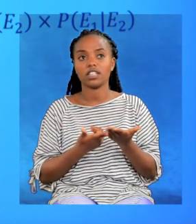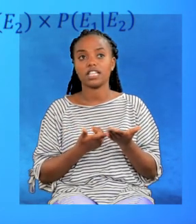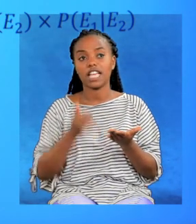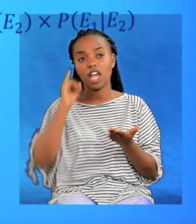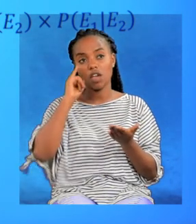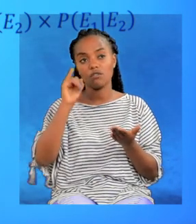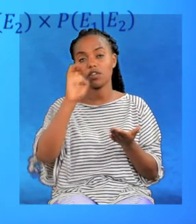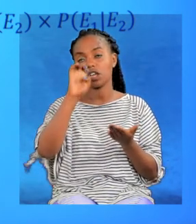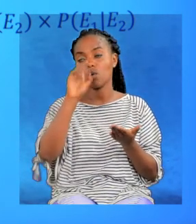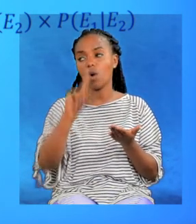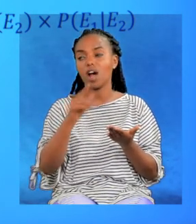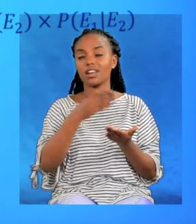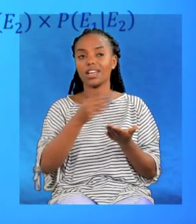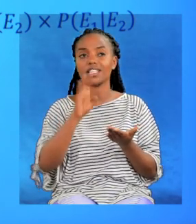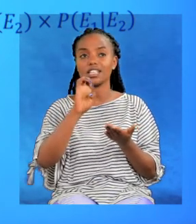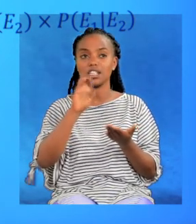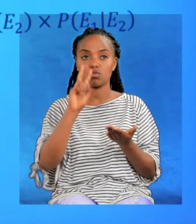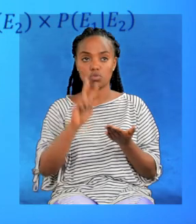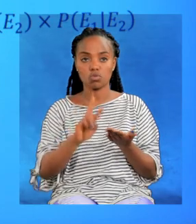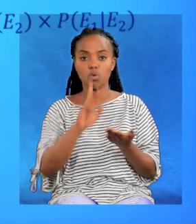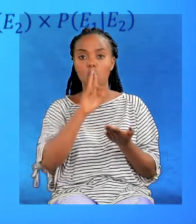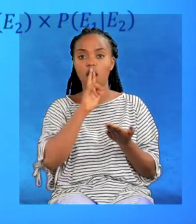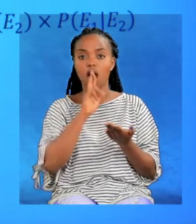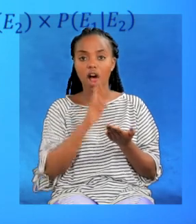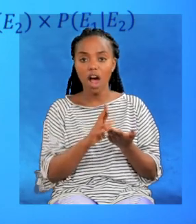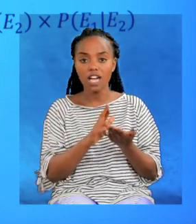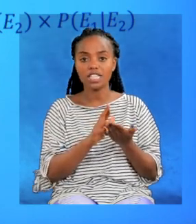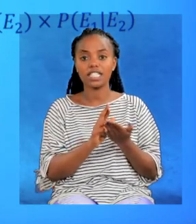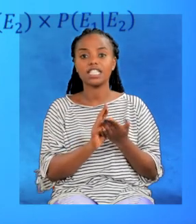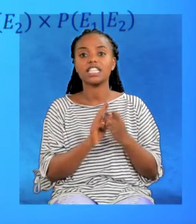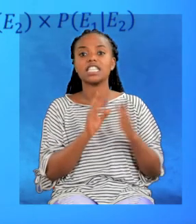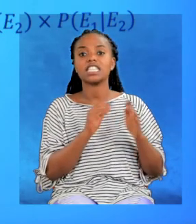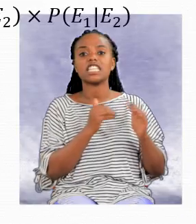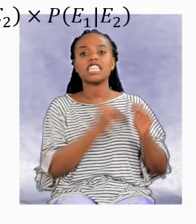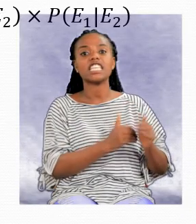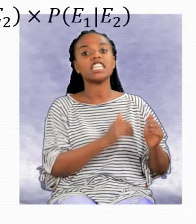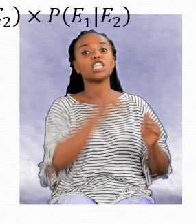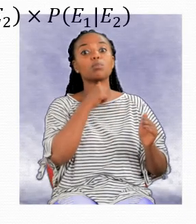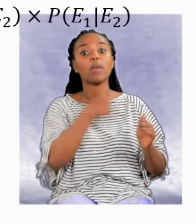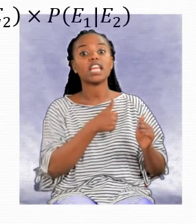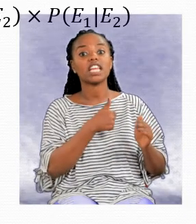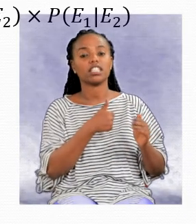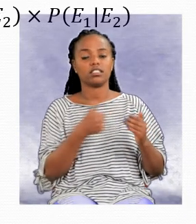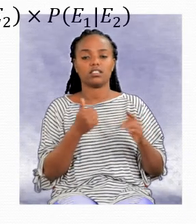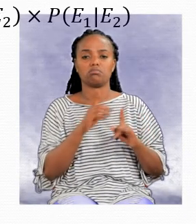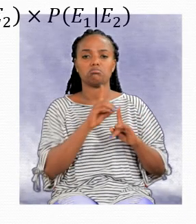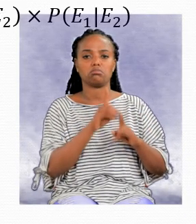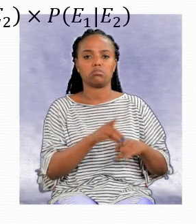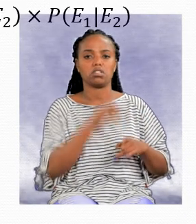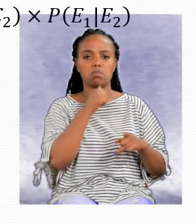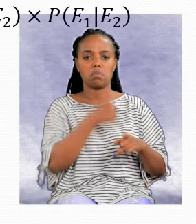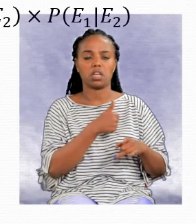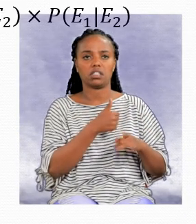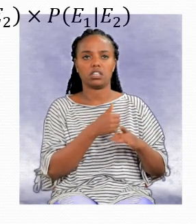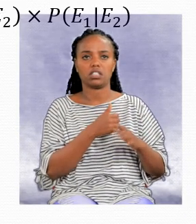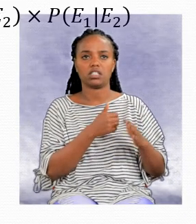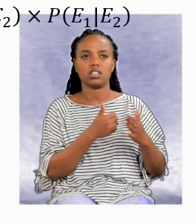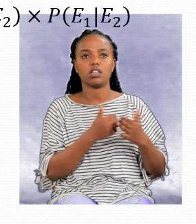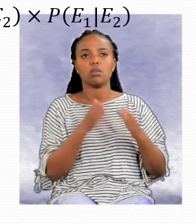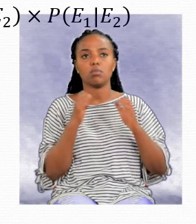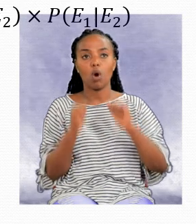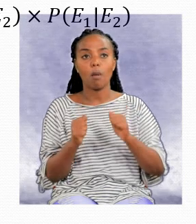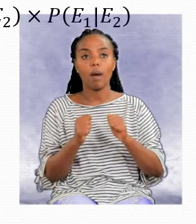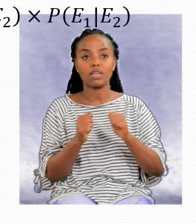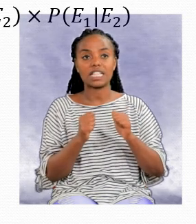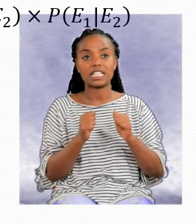if E1 and E2 are independent events, the probability of event 1, given that